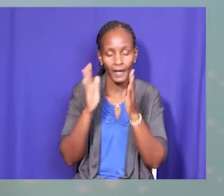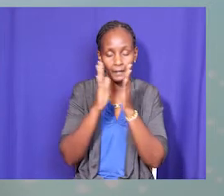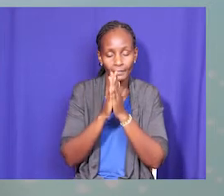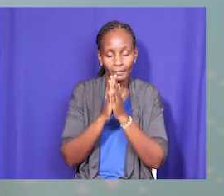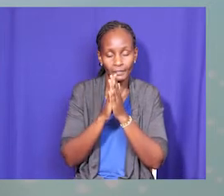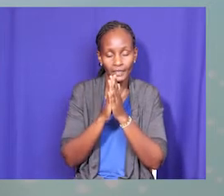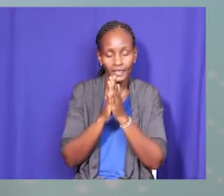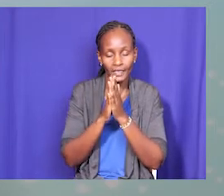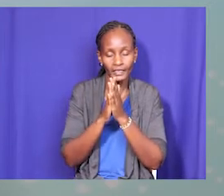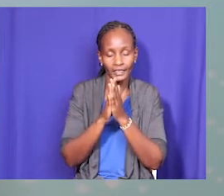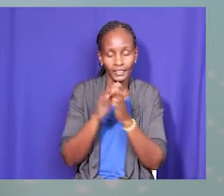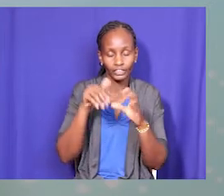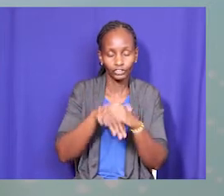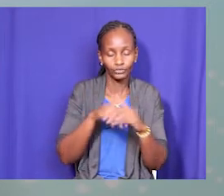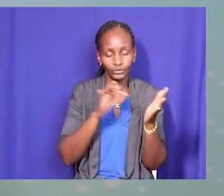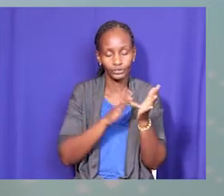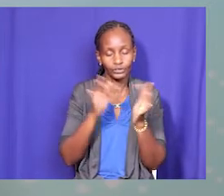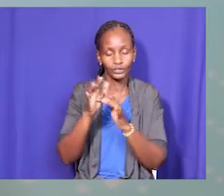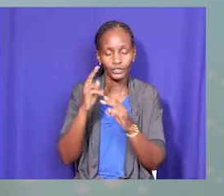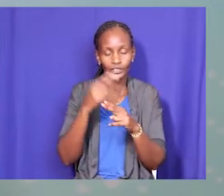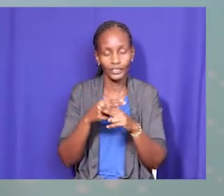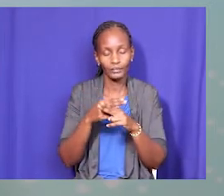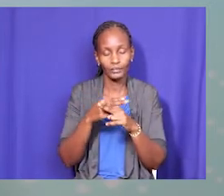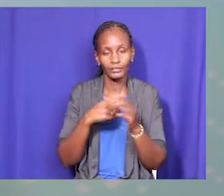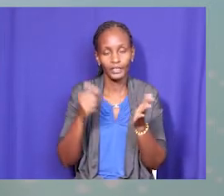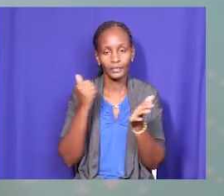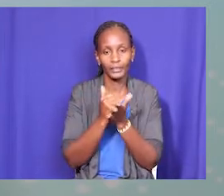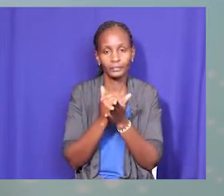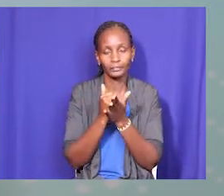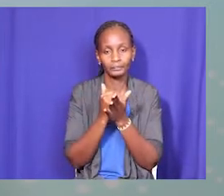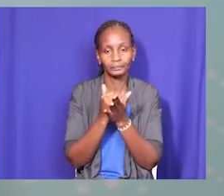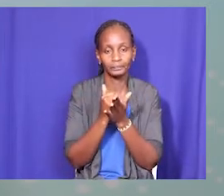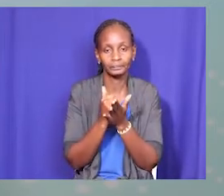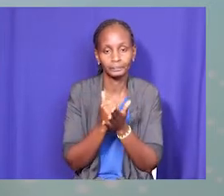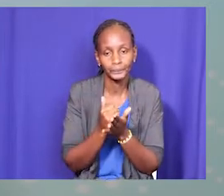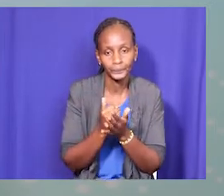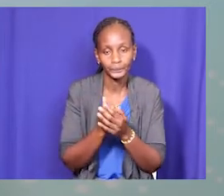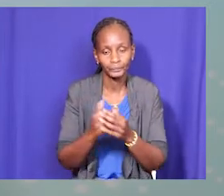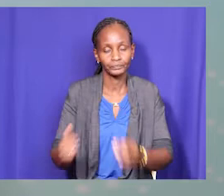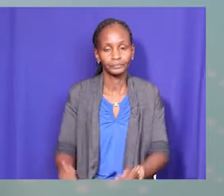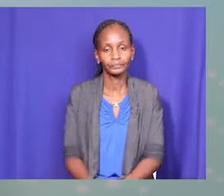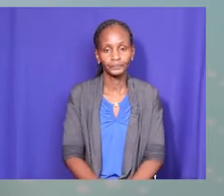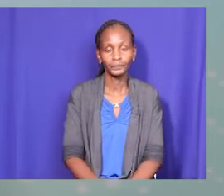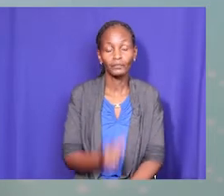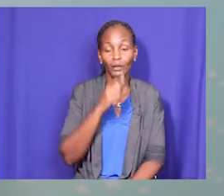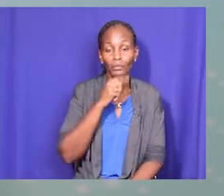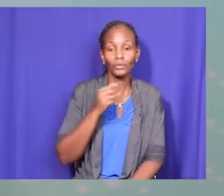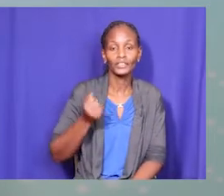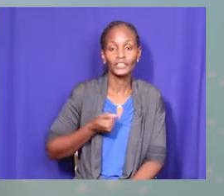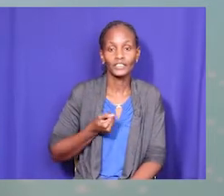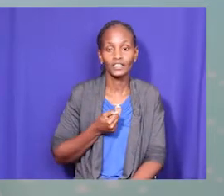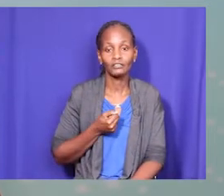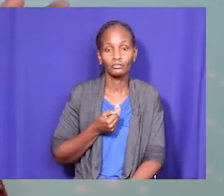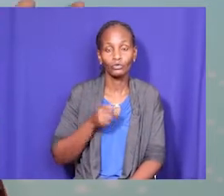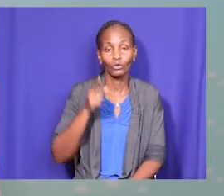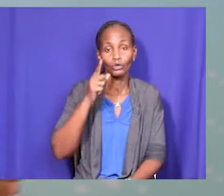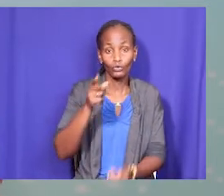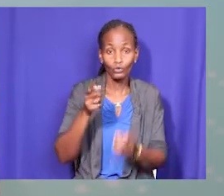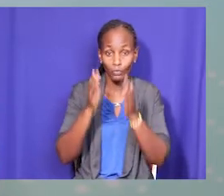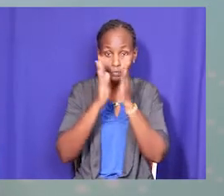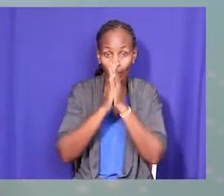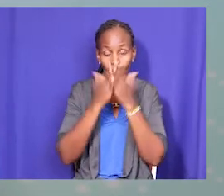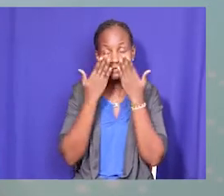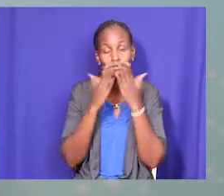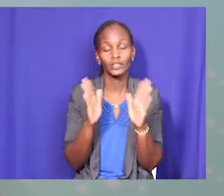this in Jesus' name. Amen. Boys and girls, have you just said that